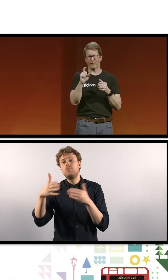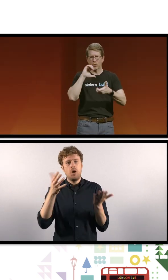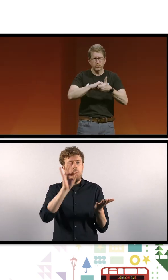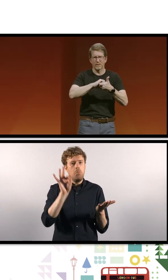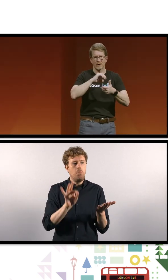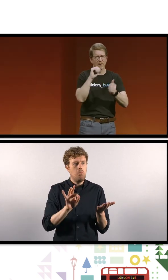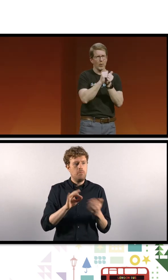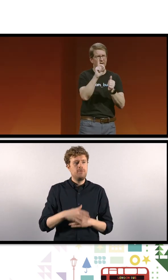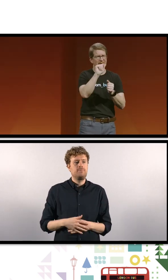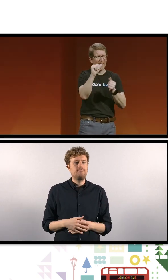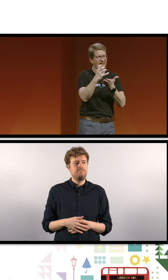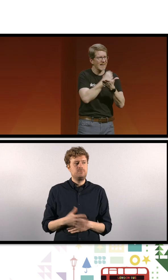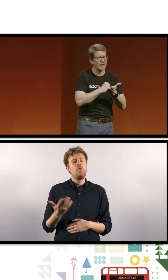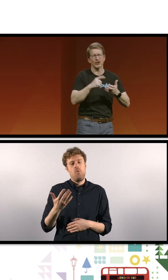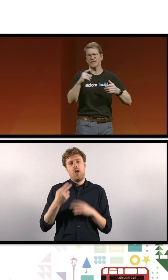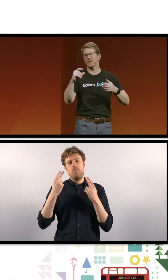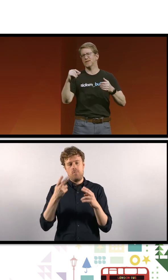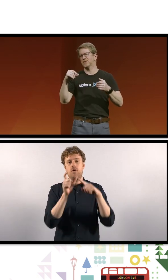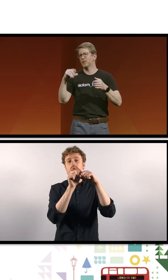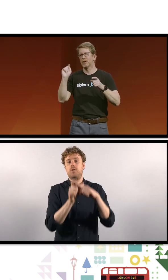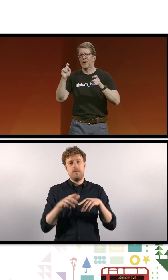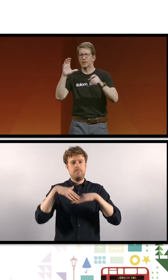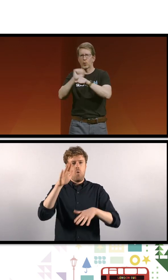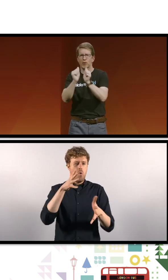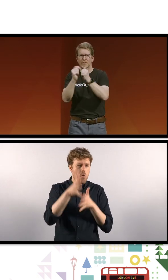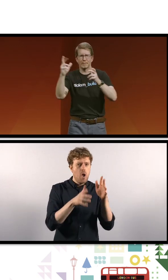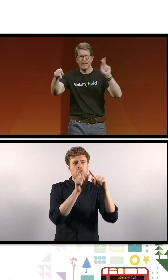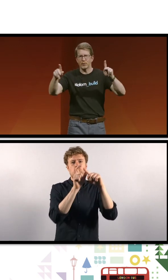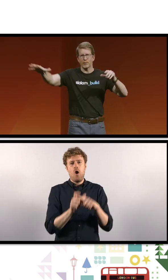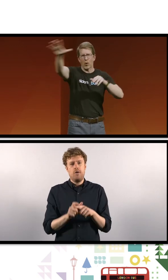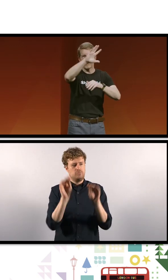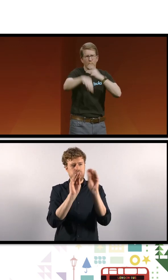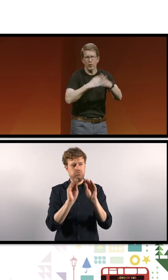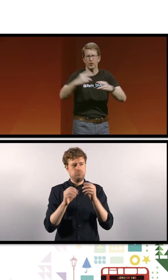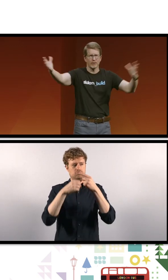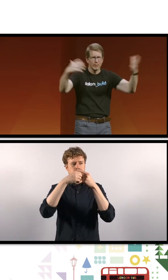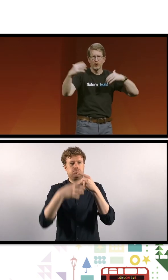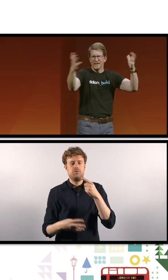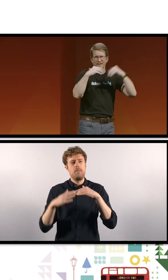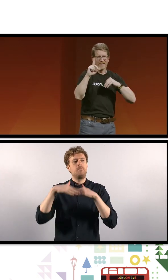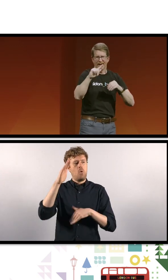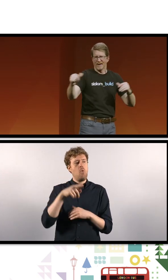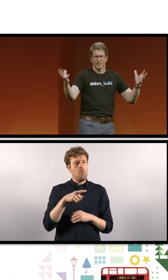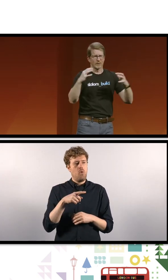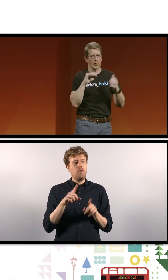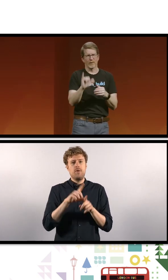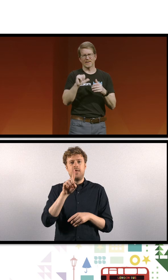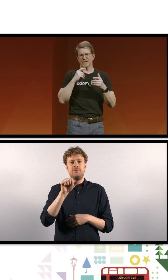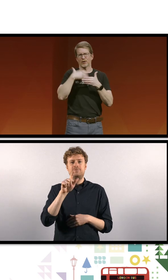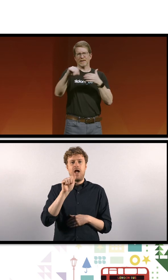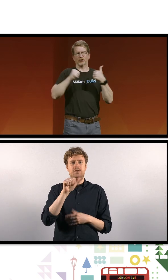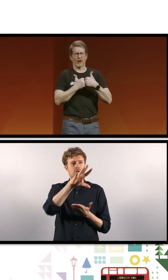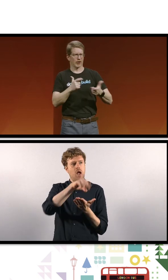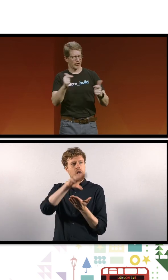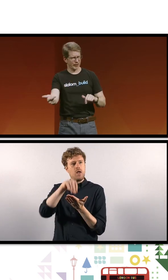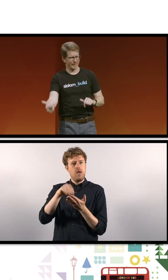of a commonality, partnering with data collection or working with people that are all over the world, just bringing in more